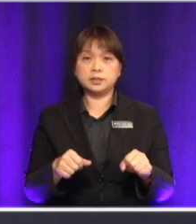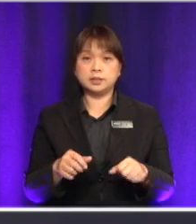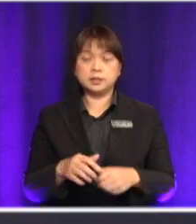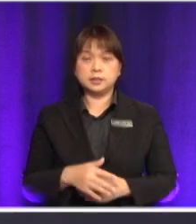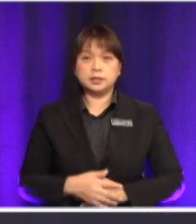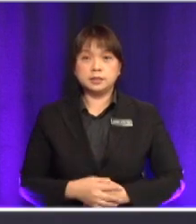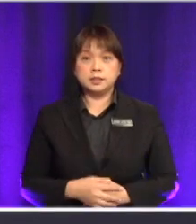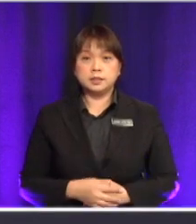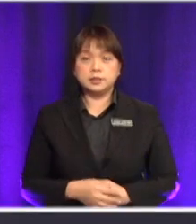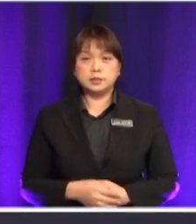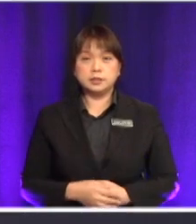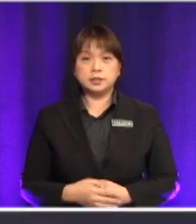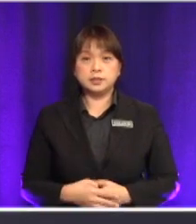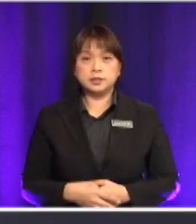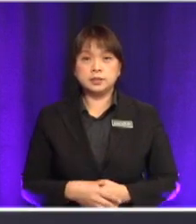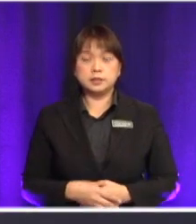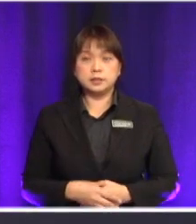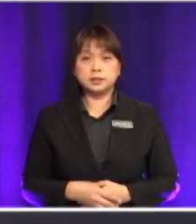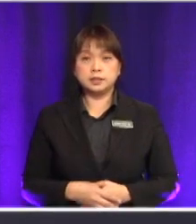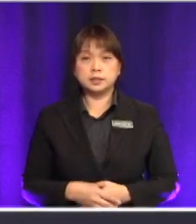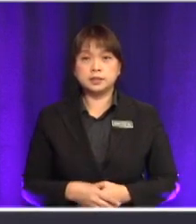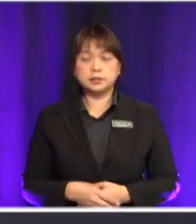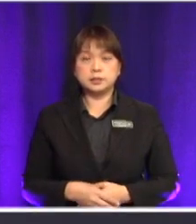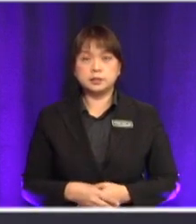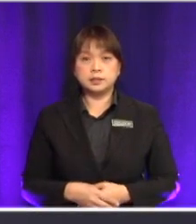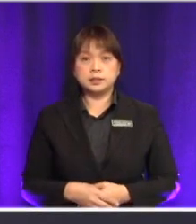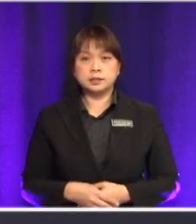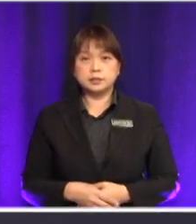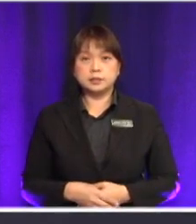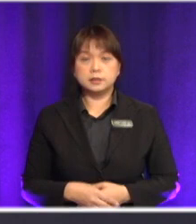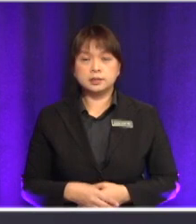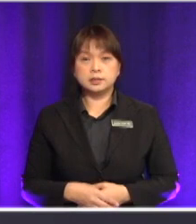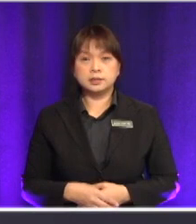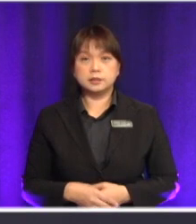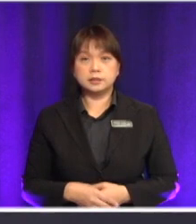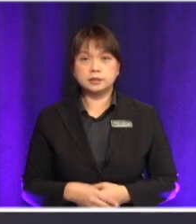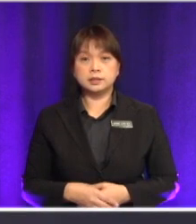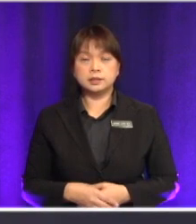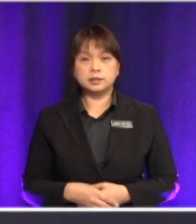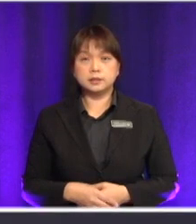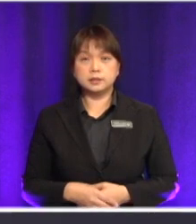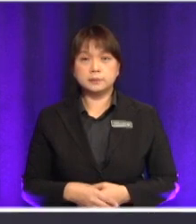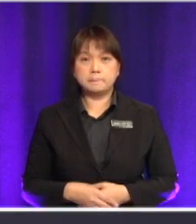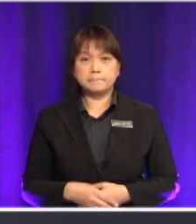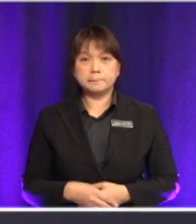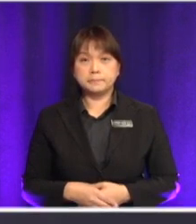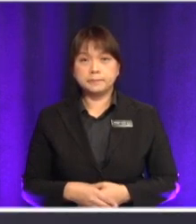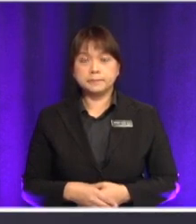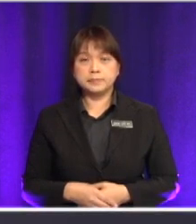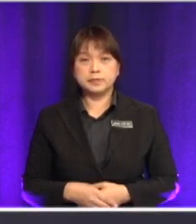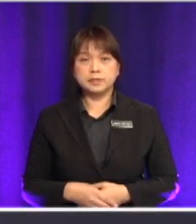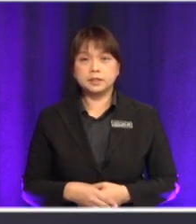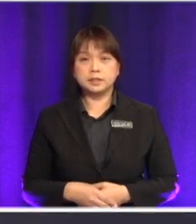But for now, I'm pretty sure we'd like to hear the answers for this question. Is that fine? Sure. Pupils, are you ready to get your true